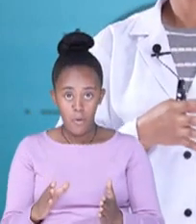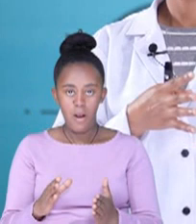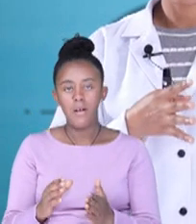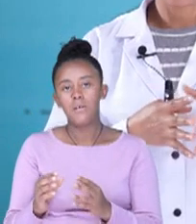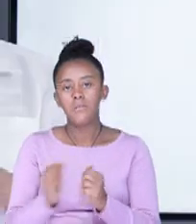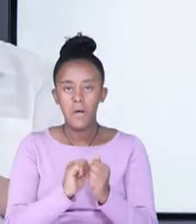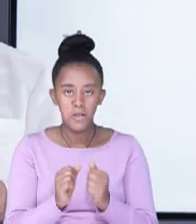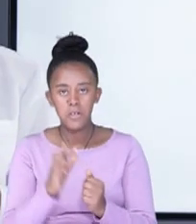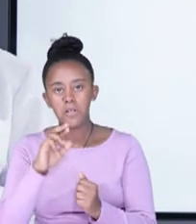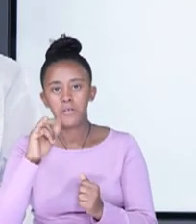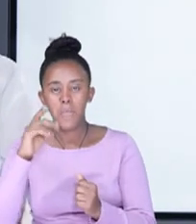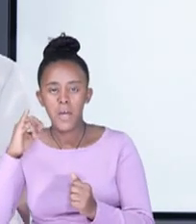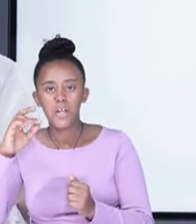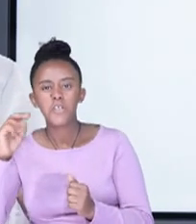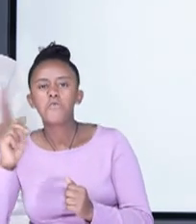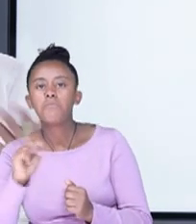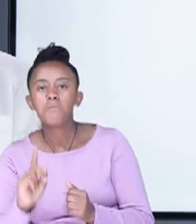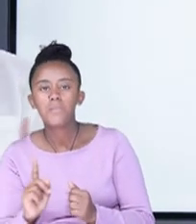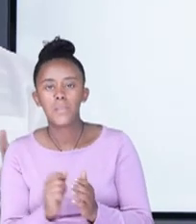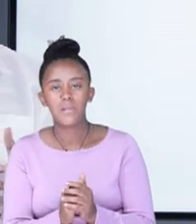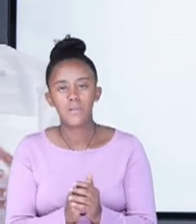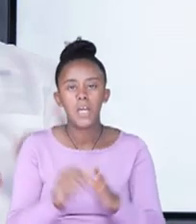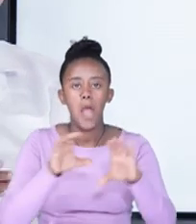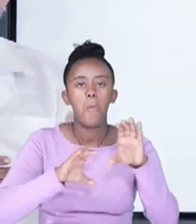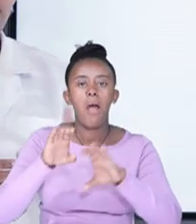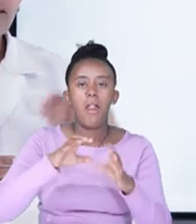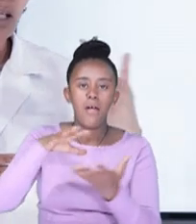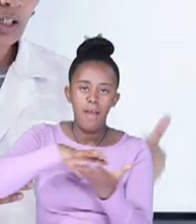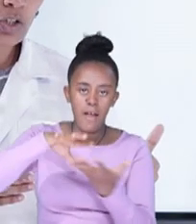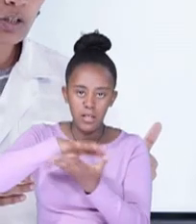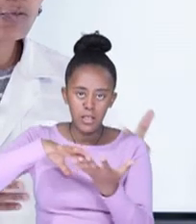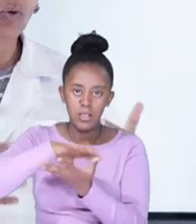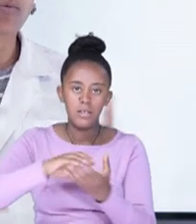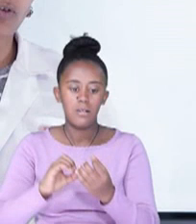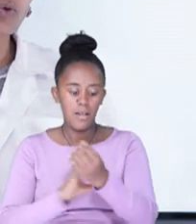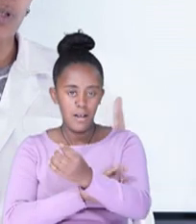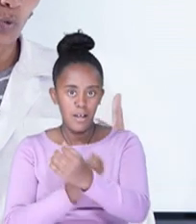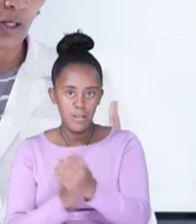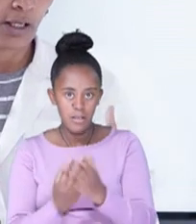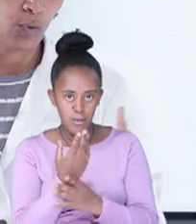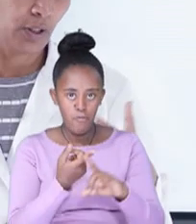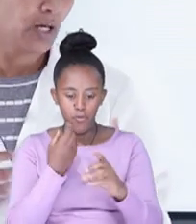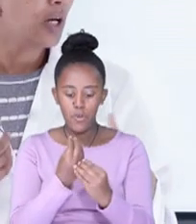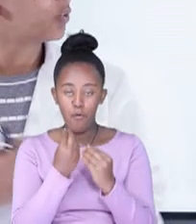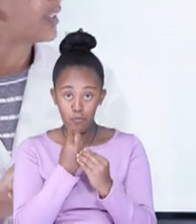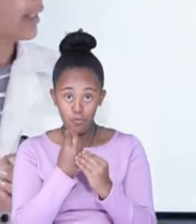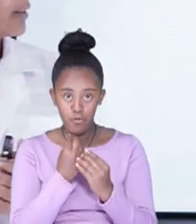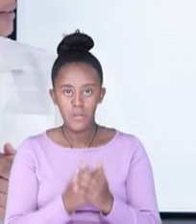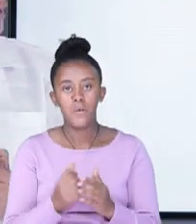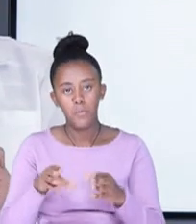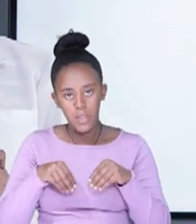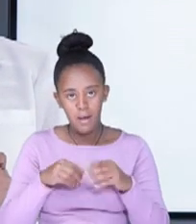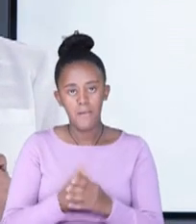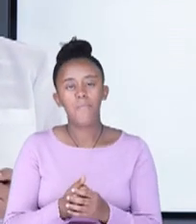respiration. Cellular respiration means set of chemical reactions that release energy from the food that we